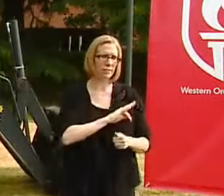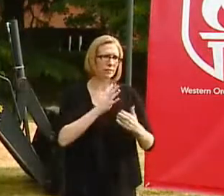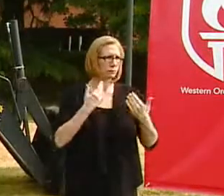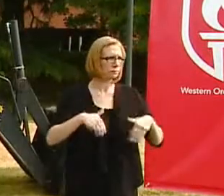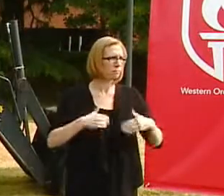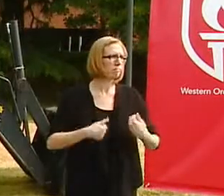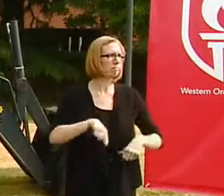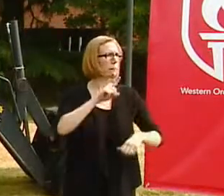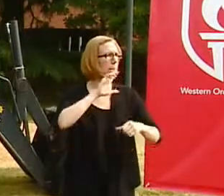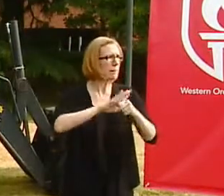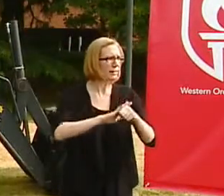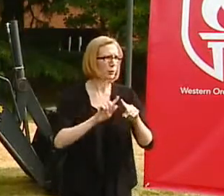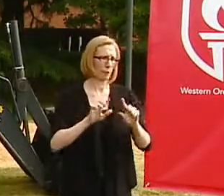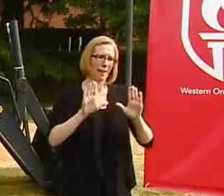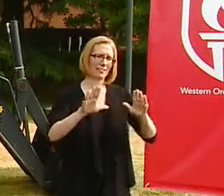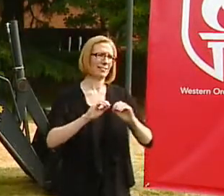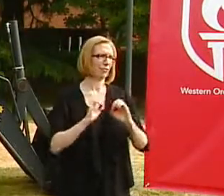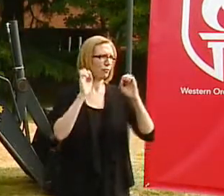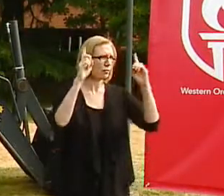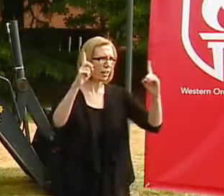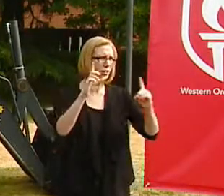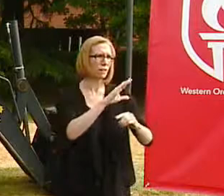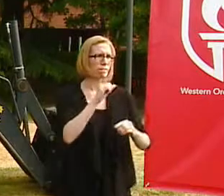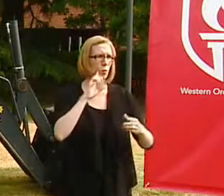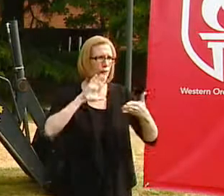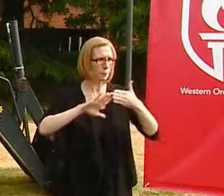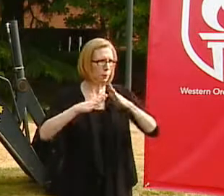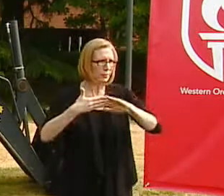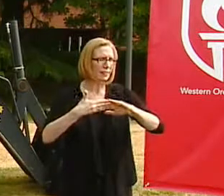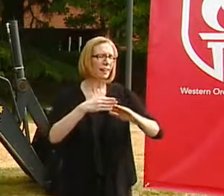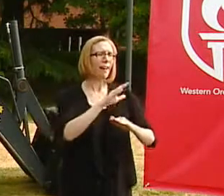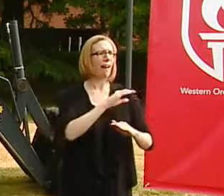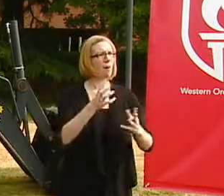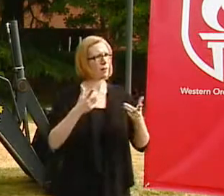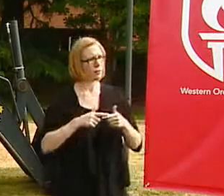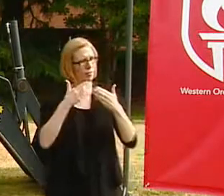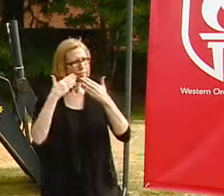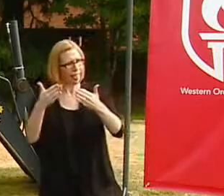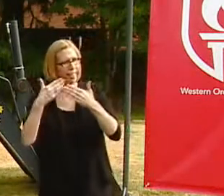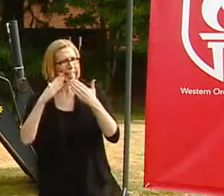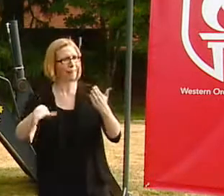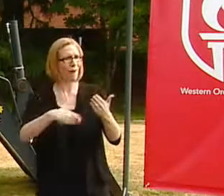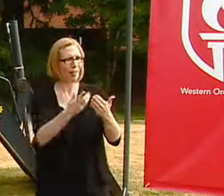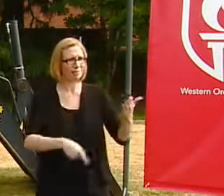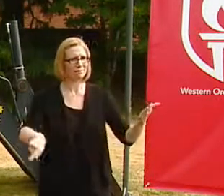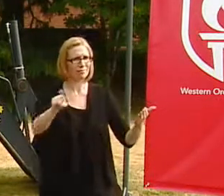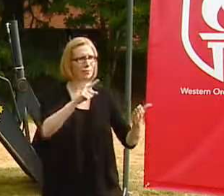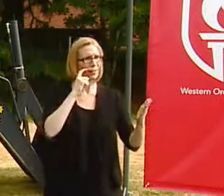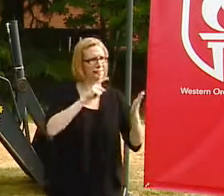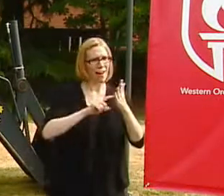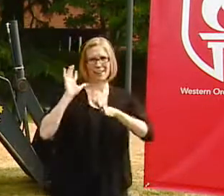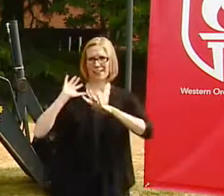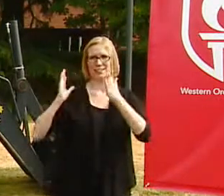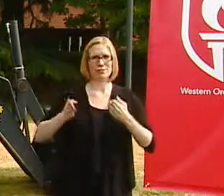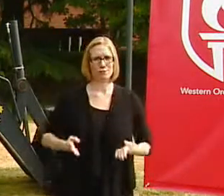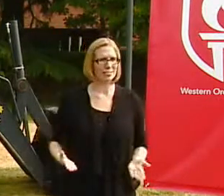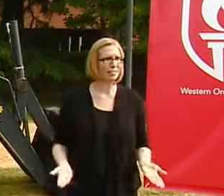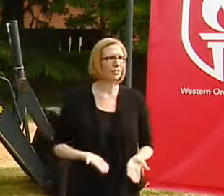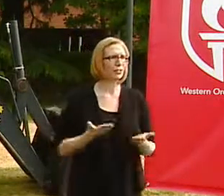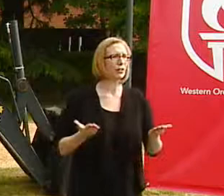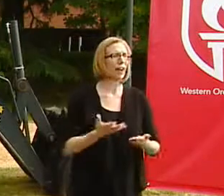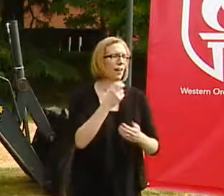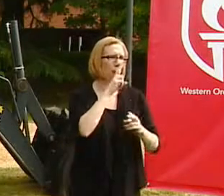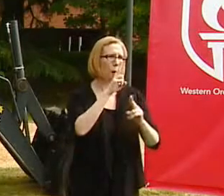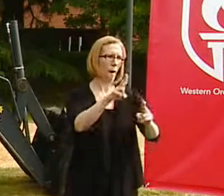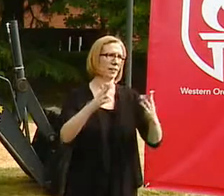to excellence in education for the community. And I'd just like to thank them for recognizing our ancestors here. And